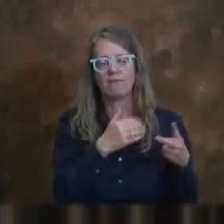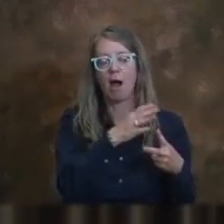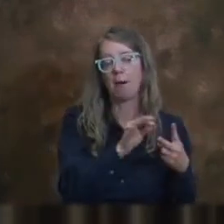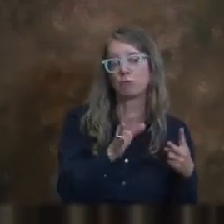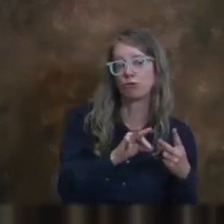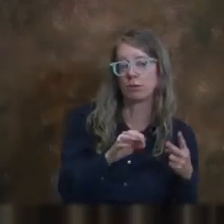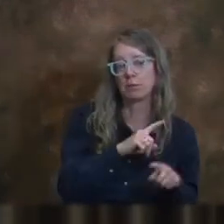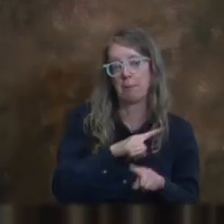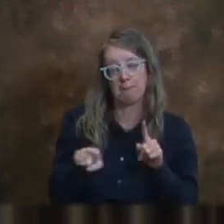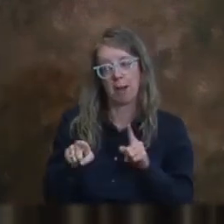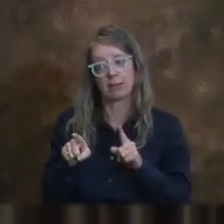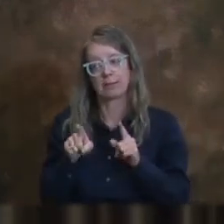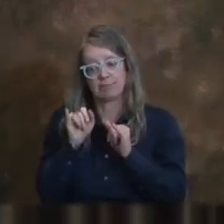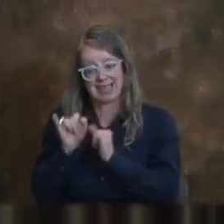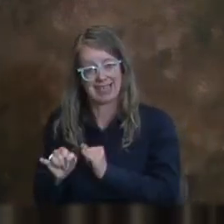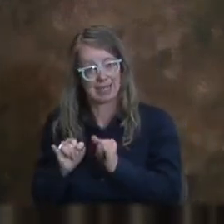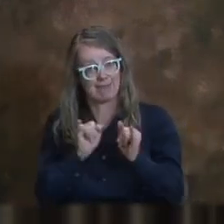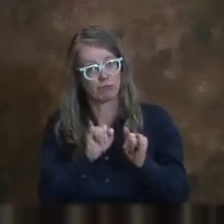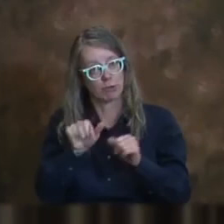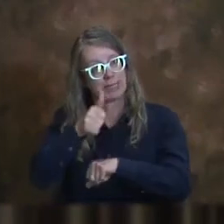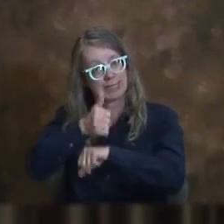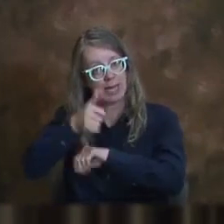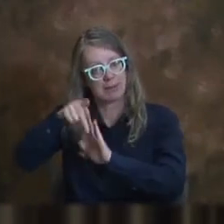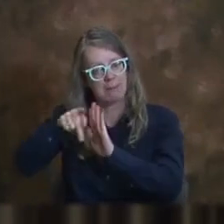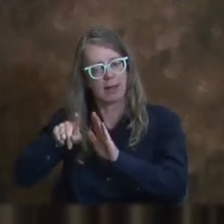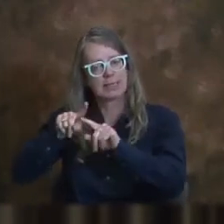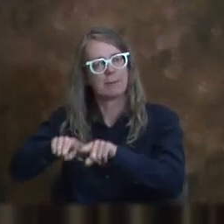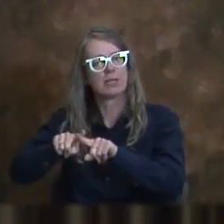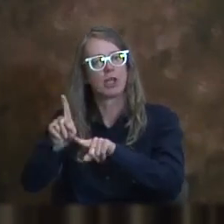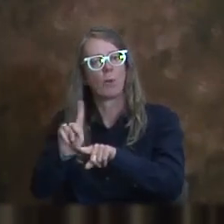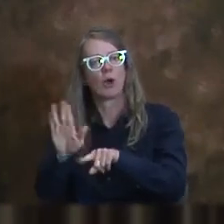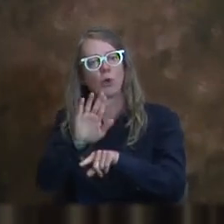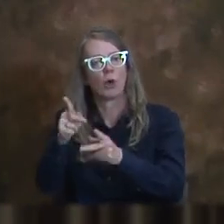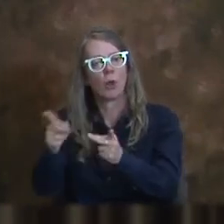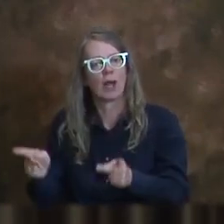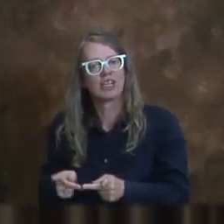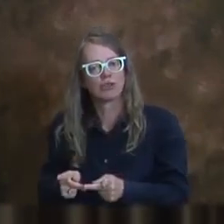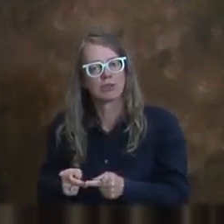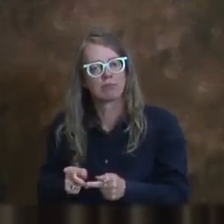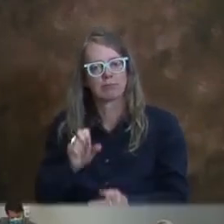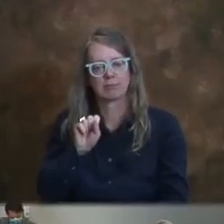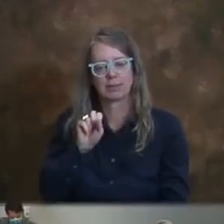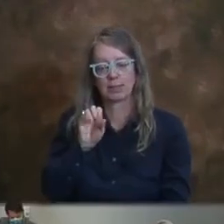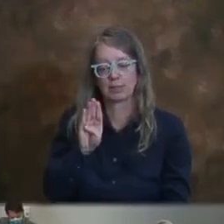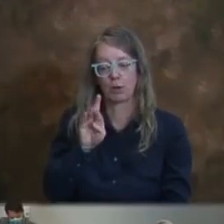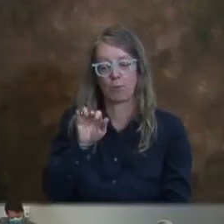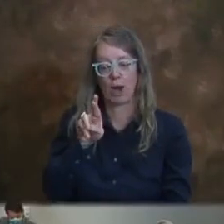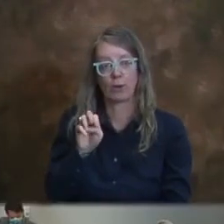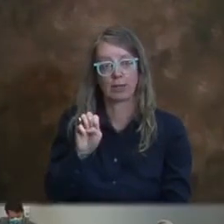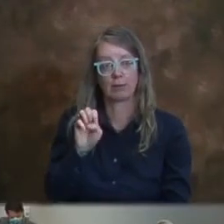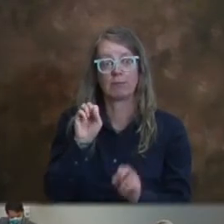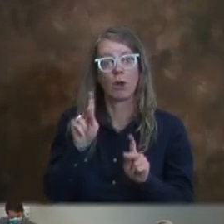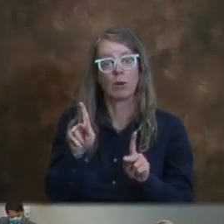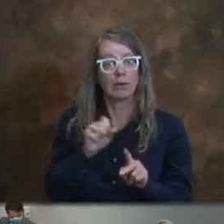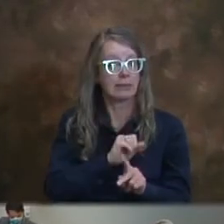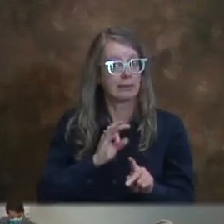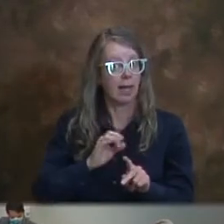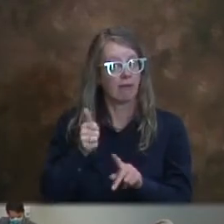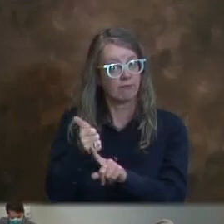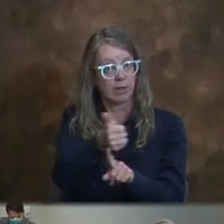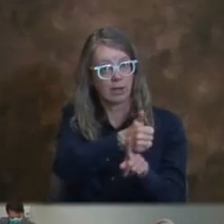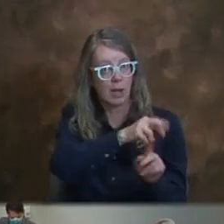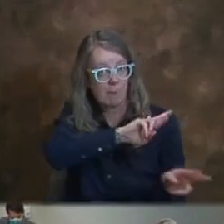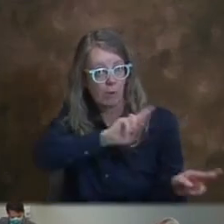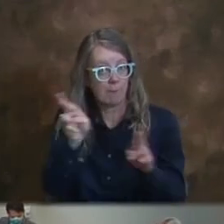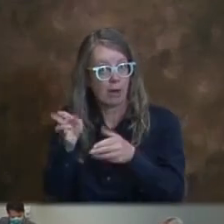individually we can set that policy for our own locations. Okay, and are the staff prepared to share some information about what